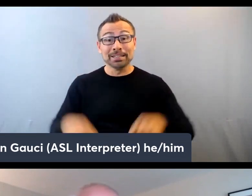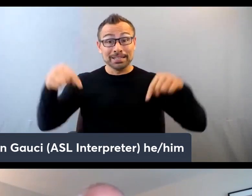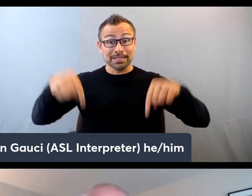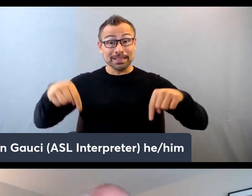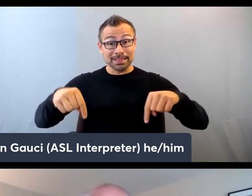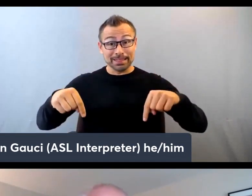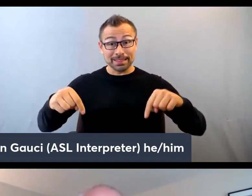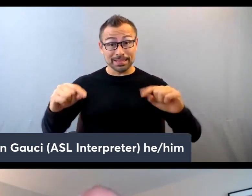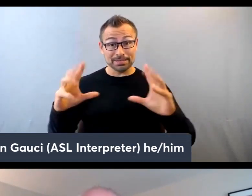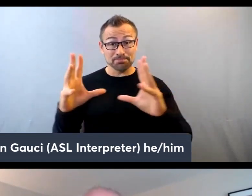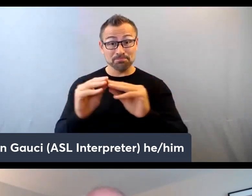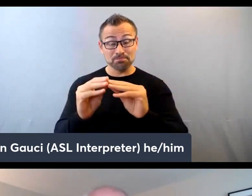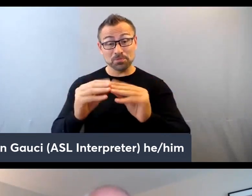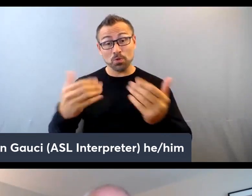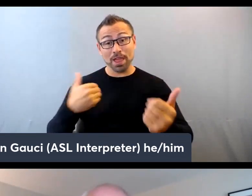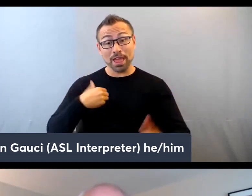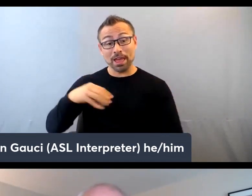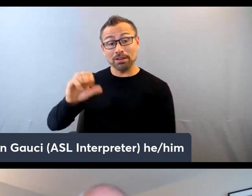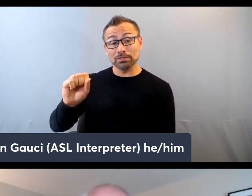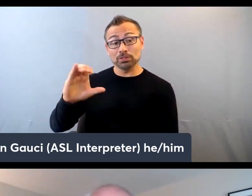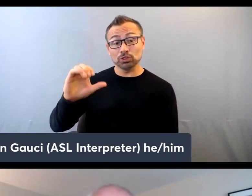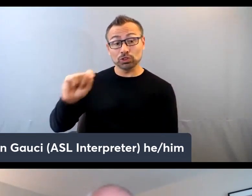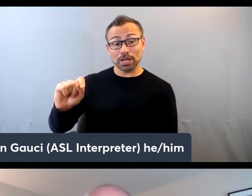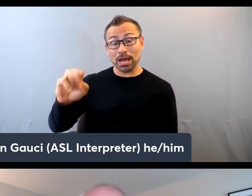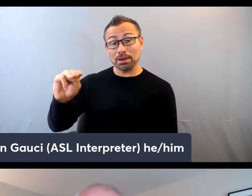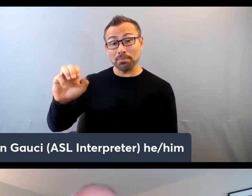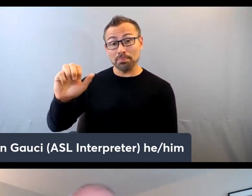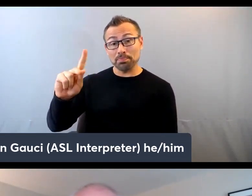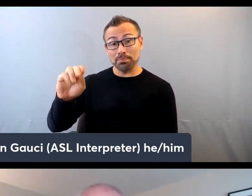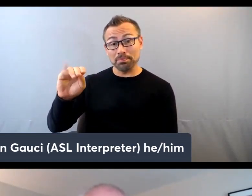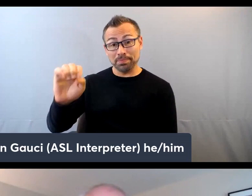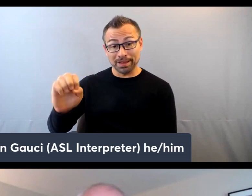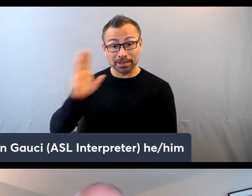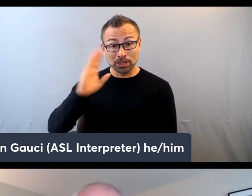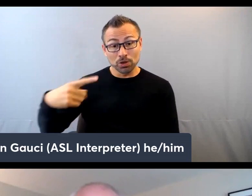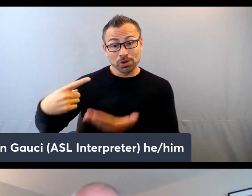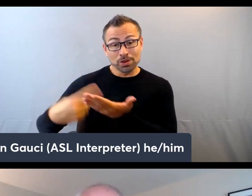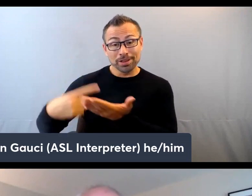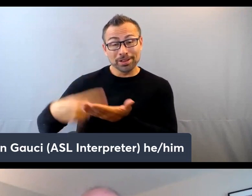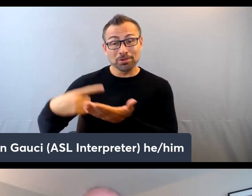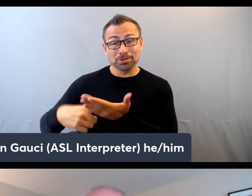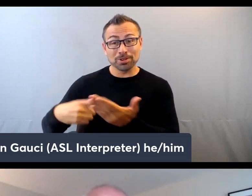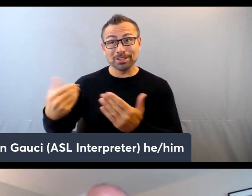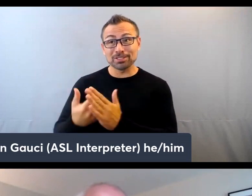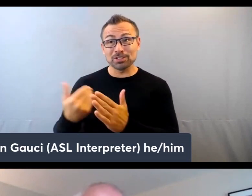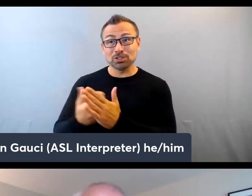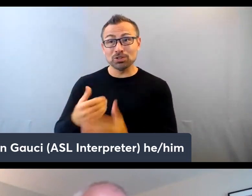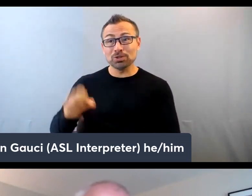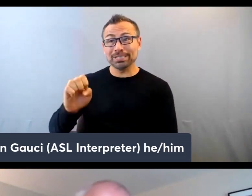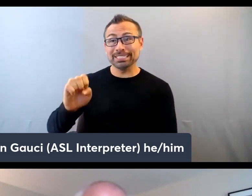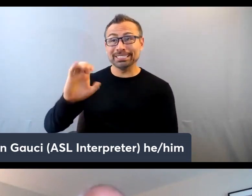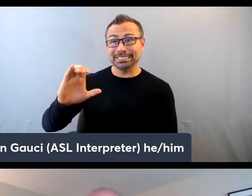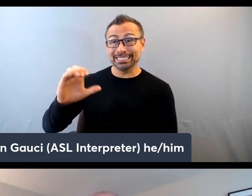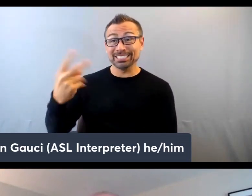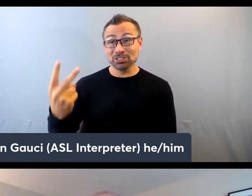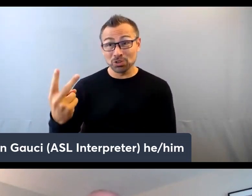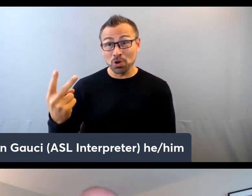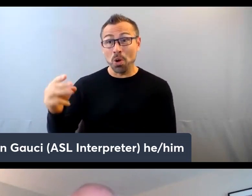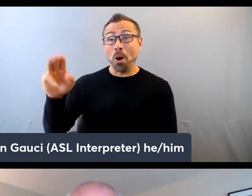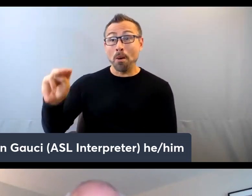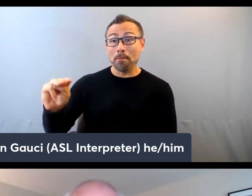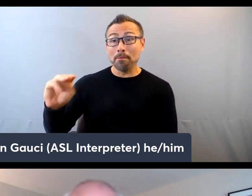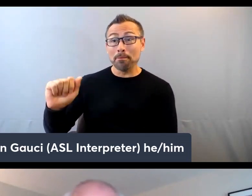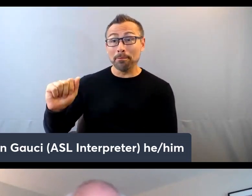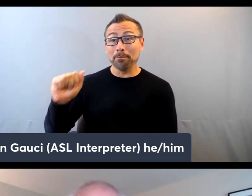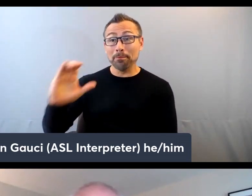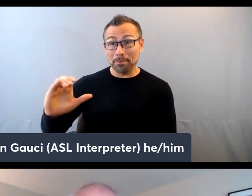joined by Scott Malky to talk to us about the new EC2 Mac 1 mini instances. Yes, you heard that right. So, Scott, please